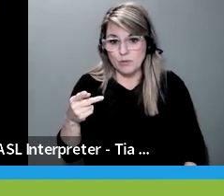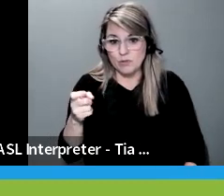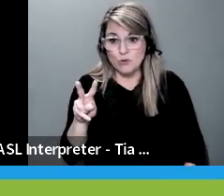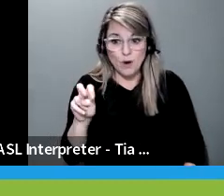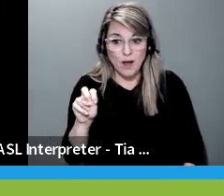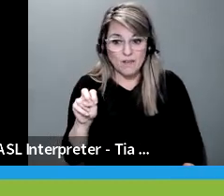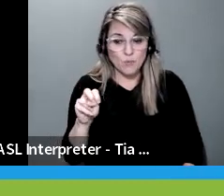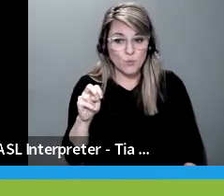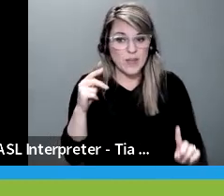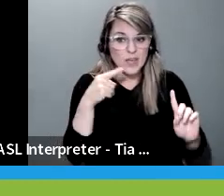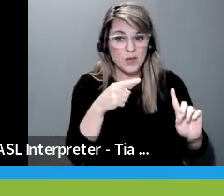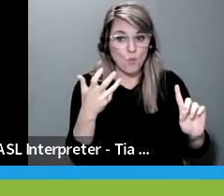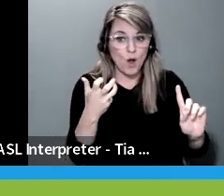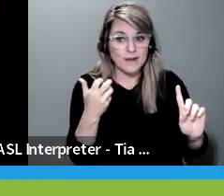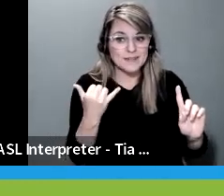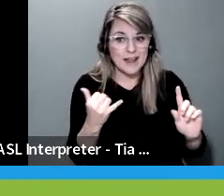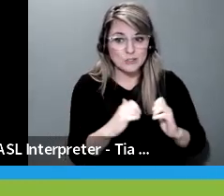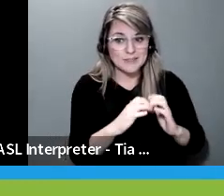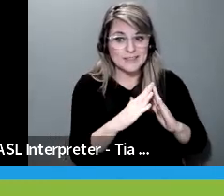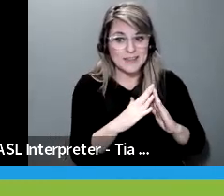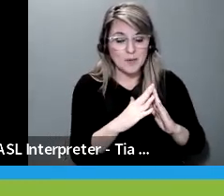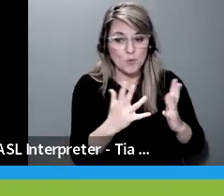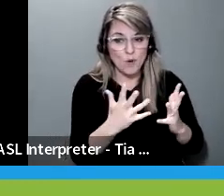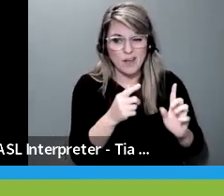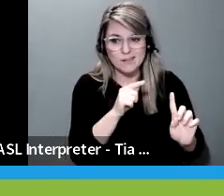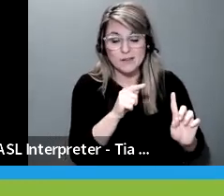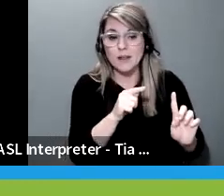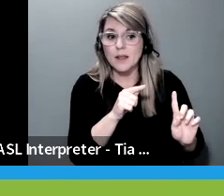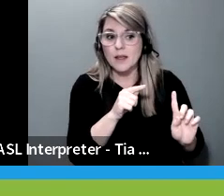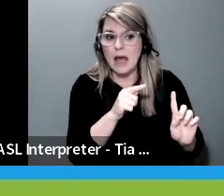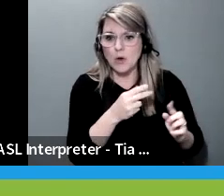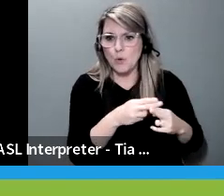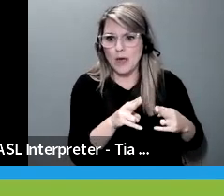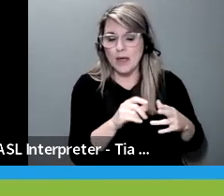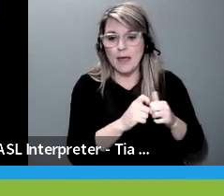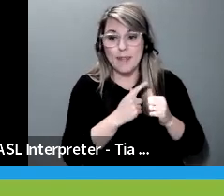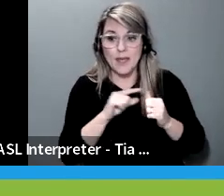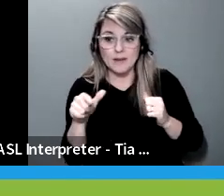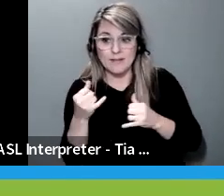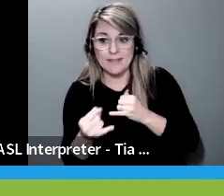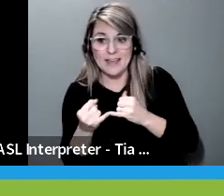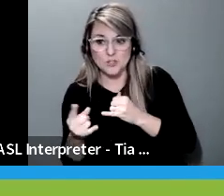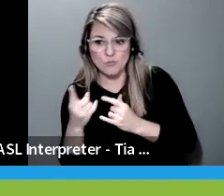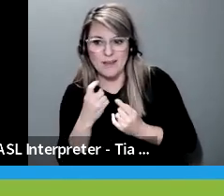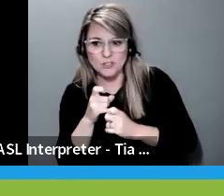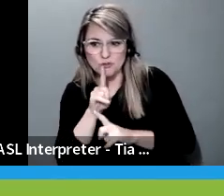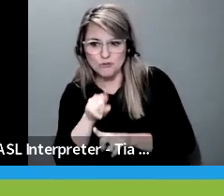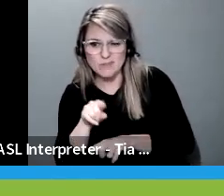All right, so I want to make this quickly so you guys, if you have any questions, we can answer them. But we are excited to announce that we have